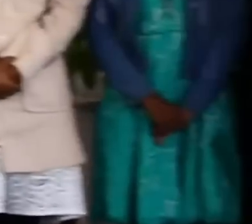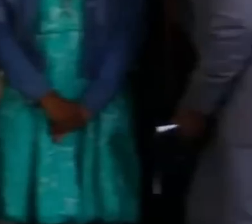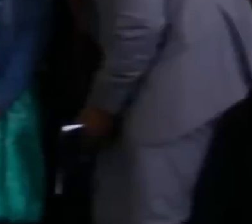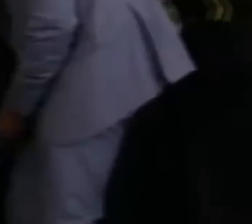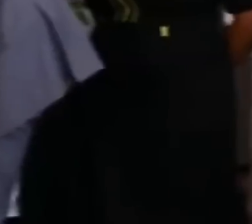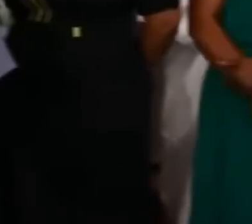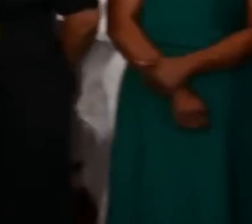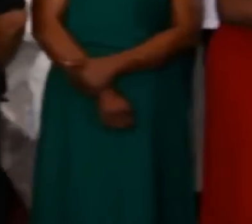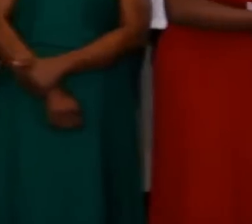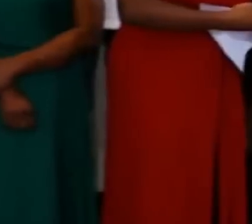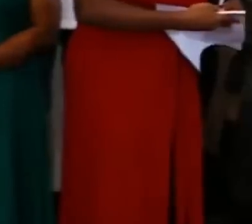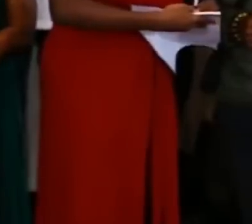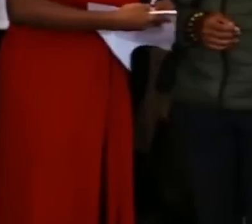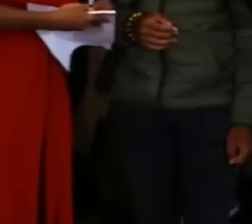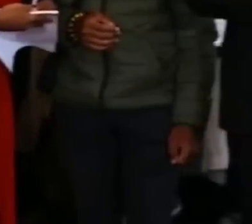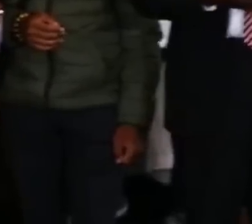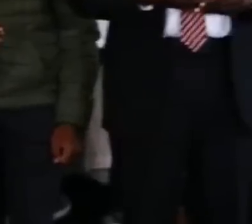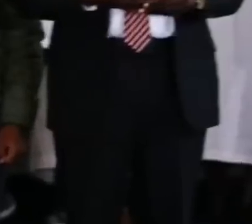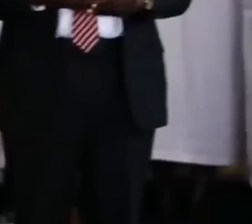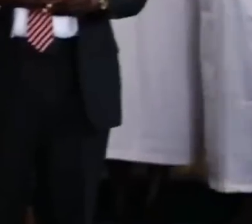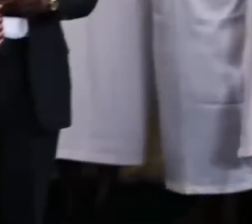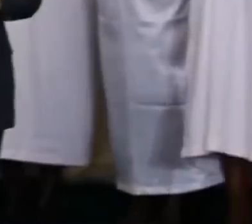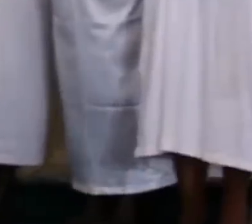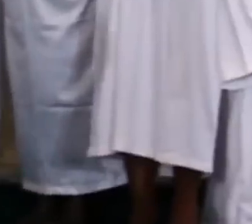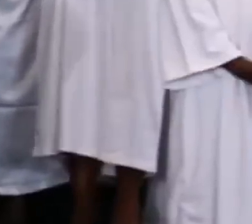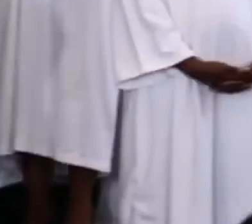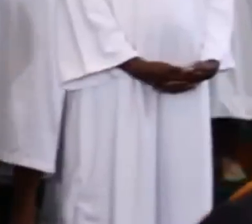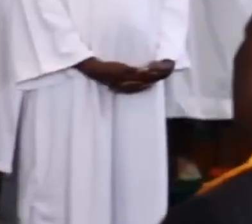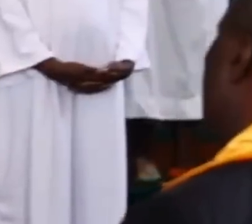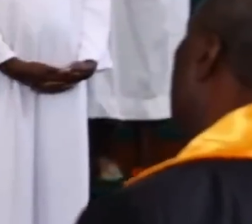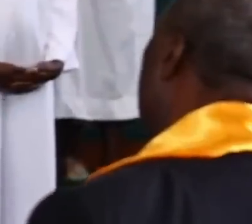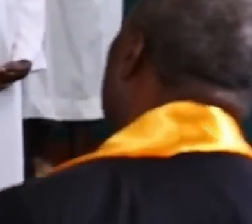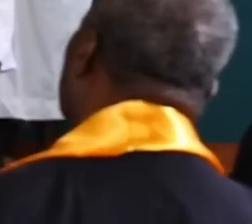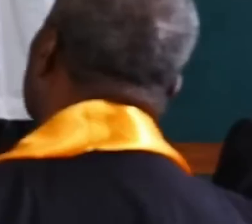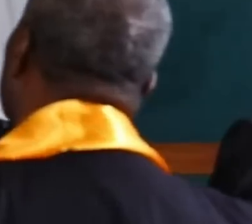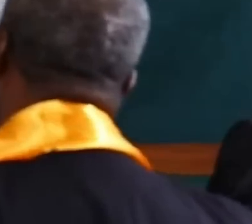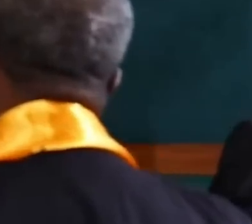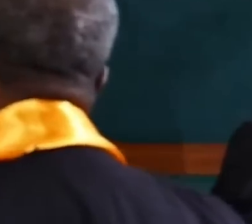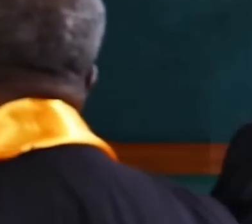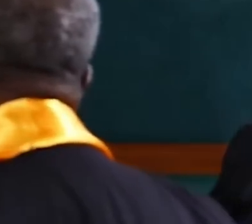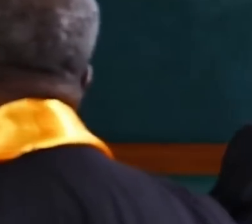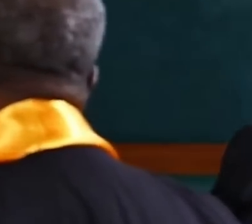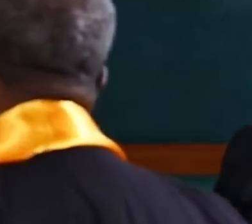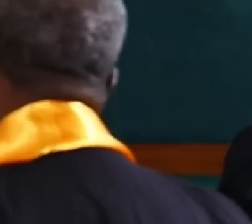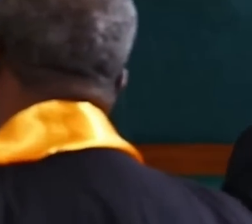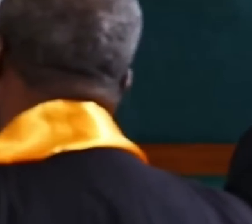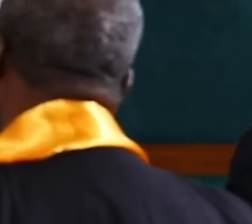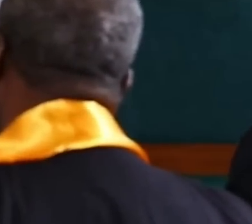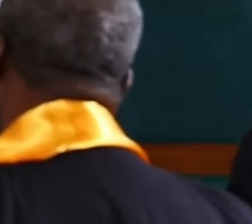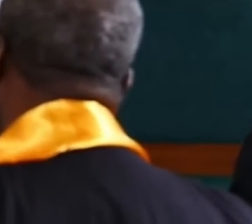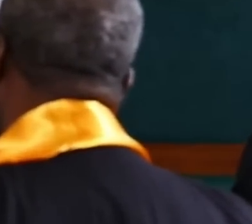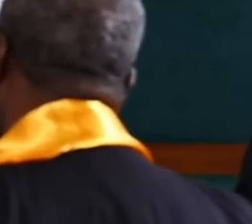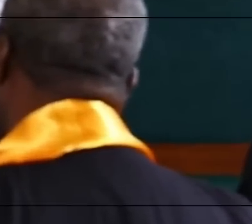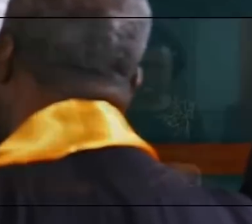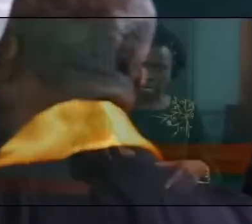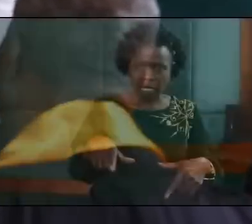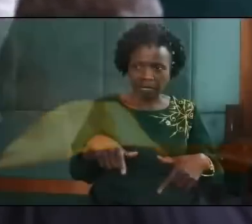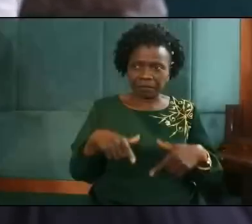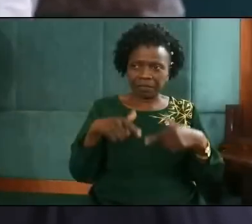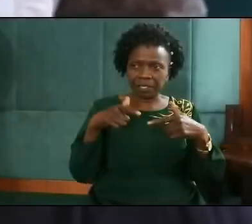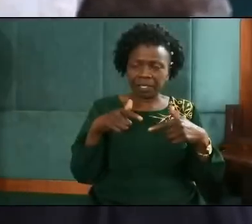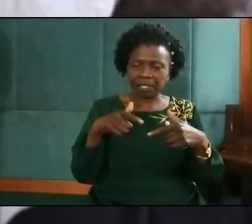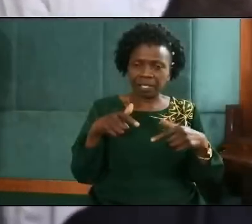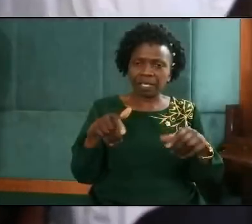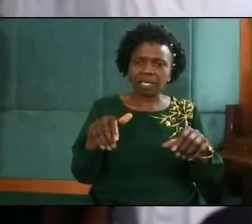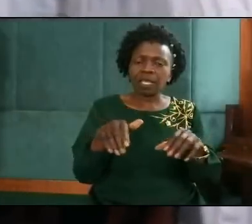I told myself, Elder George, I told myself, if I was living in Noah's